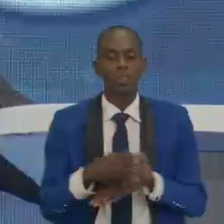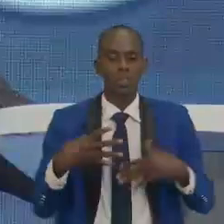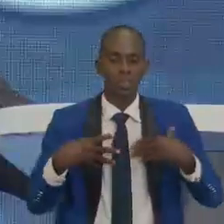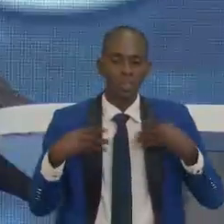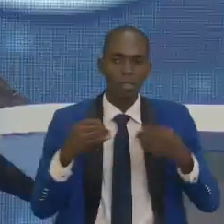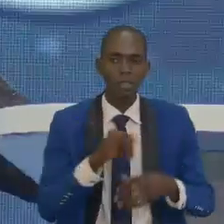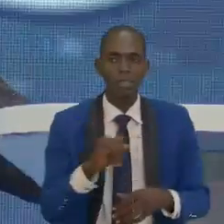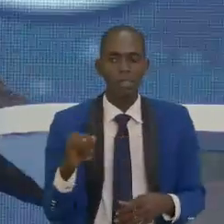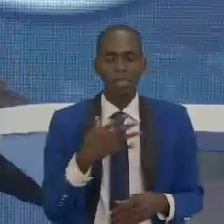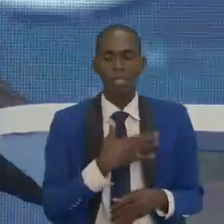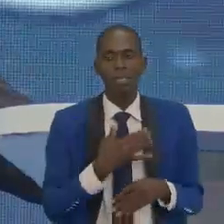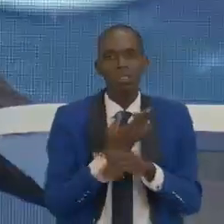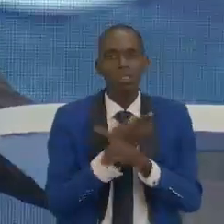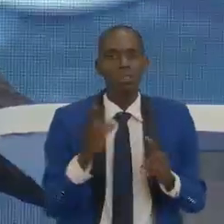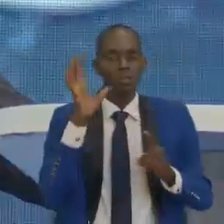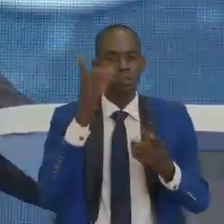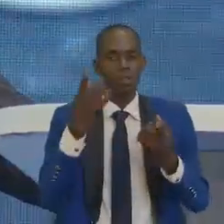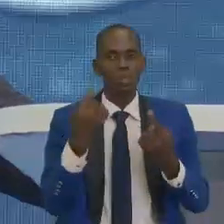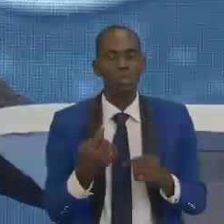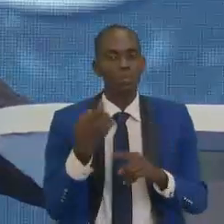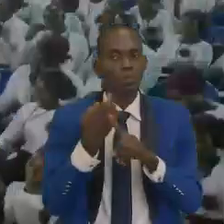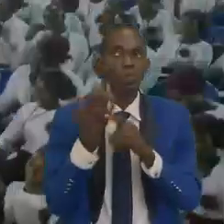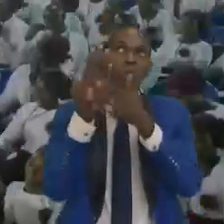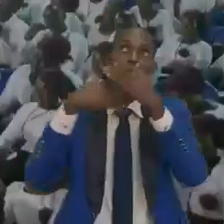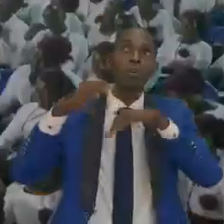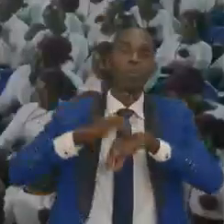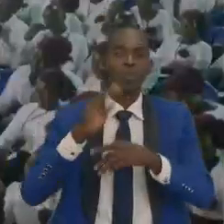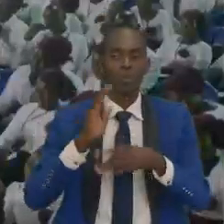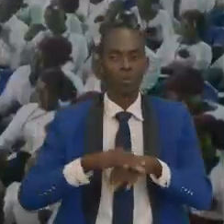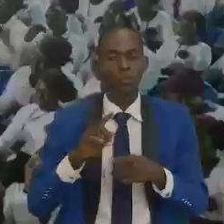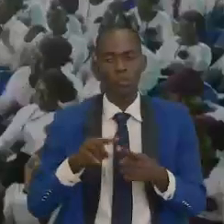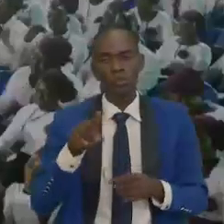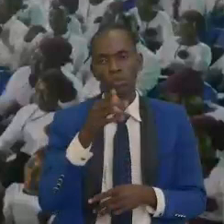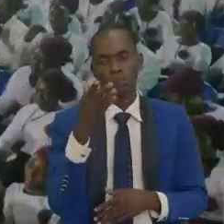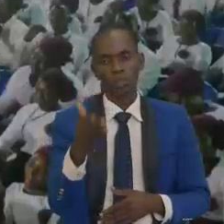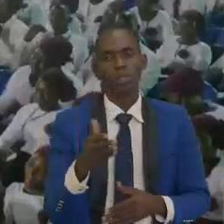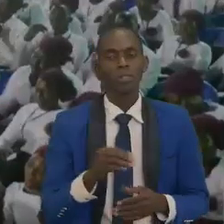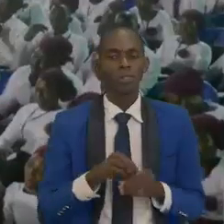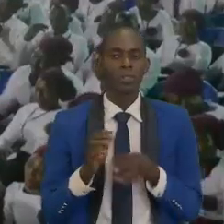and deliverance will come from heaven unto you there.